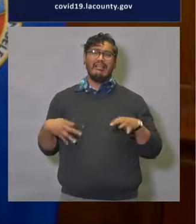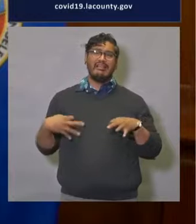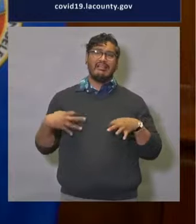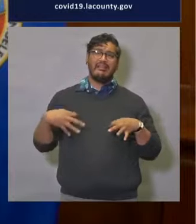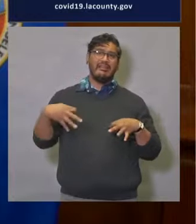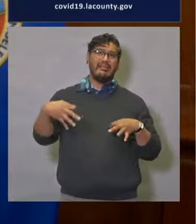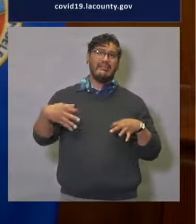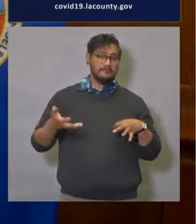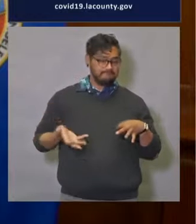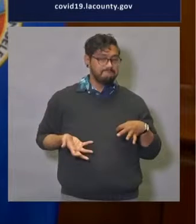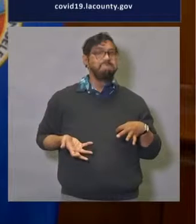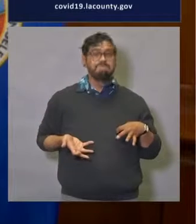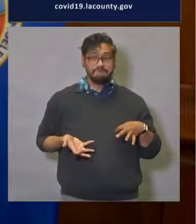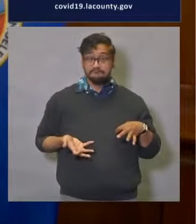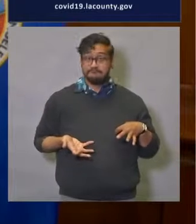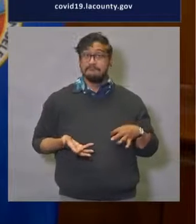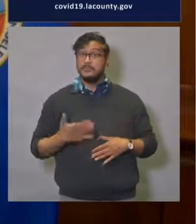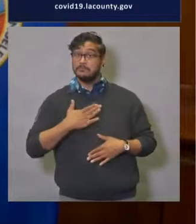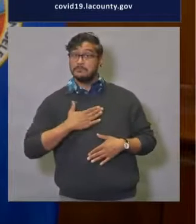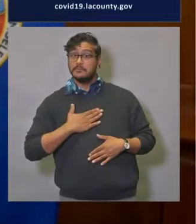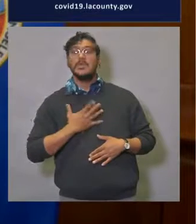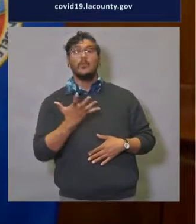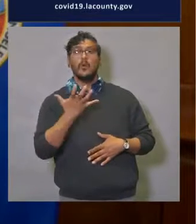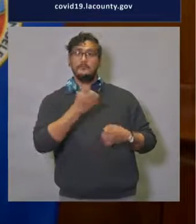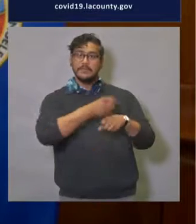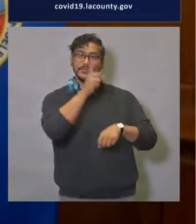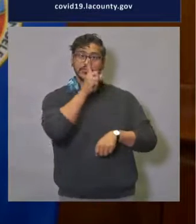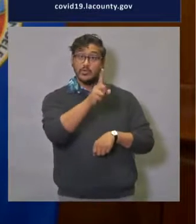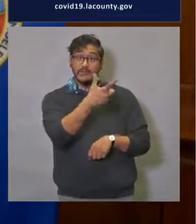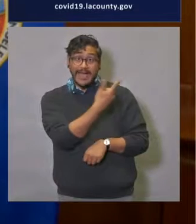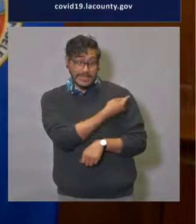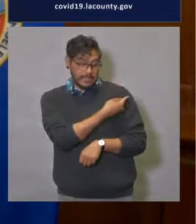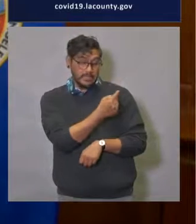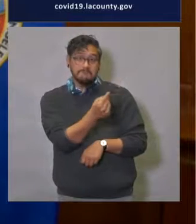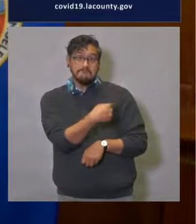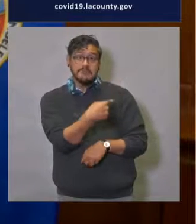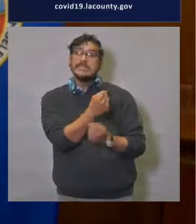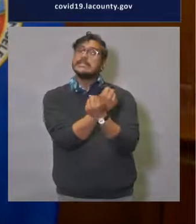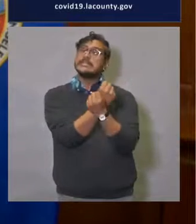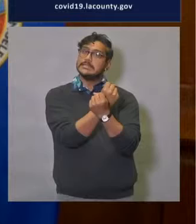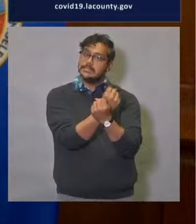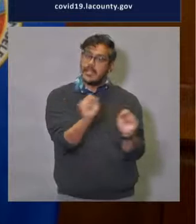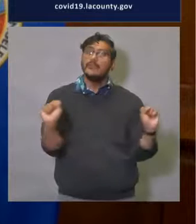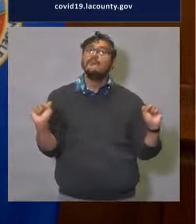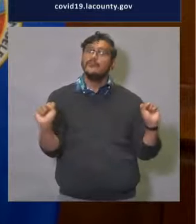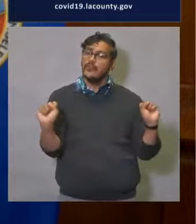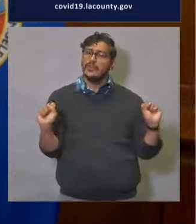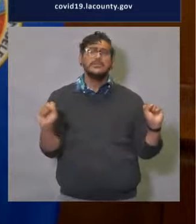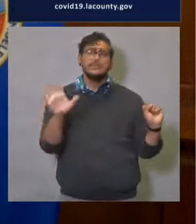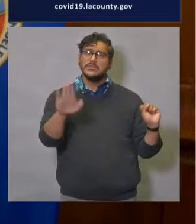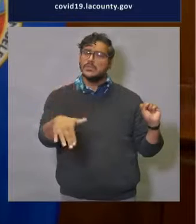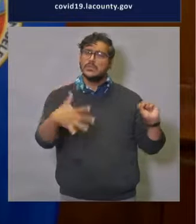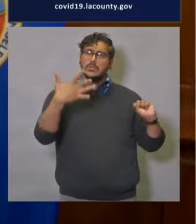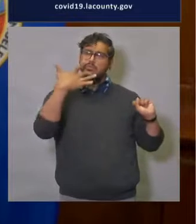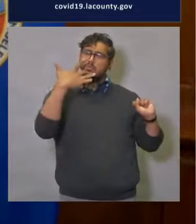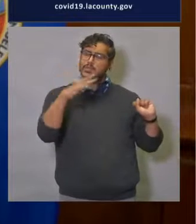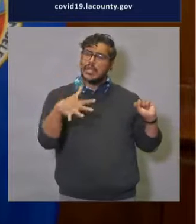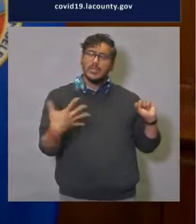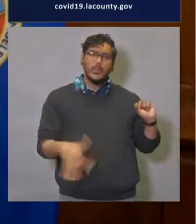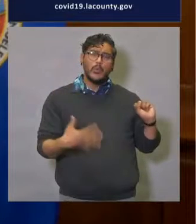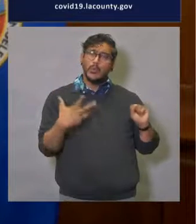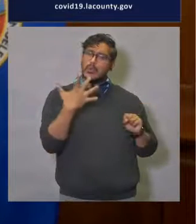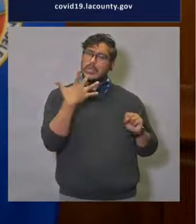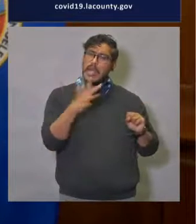with. For my part, I want to assure you that these vaccines are safe, and we are incredibly fortunate that a year